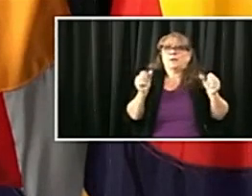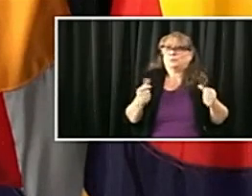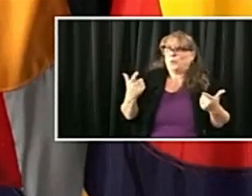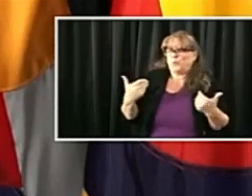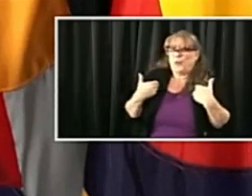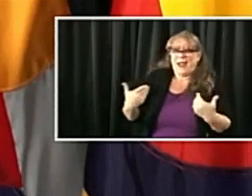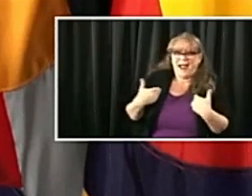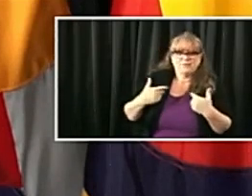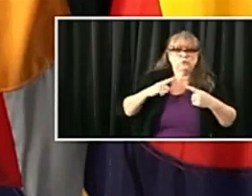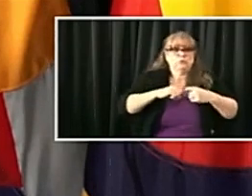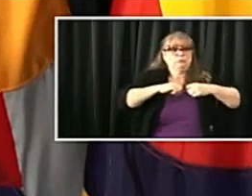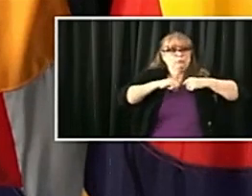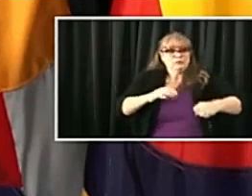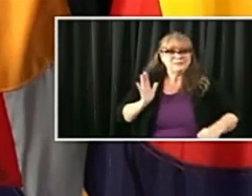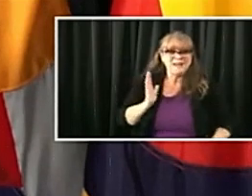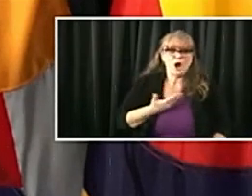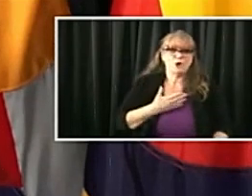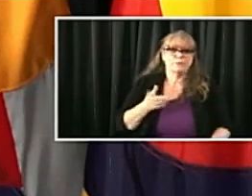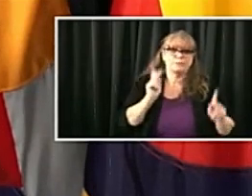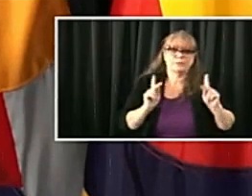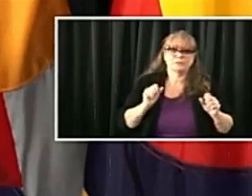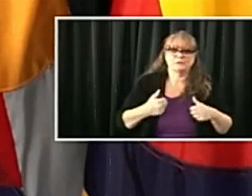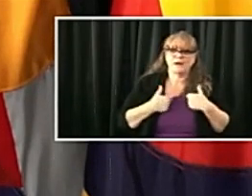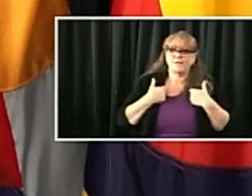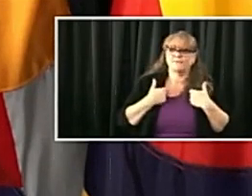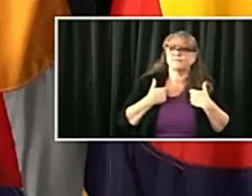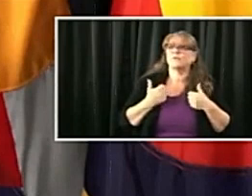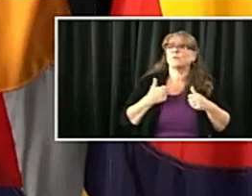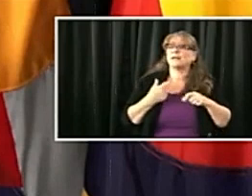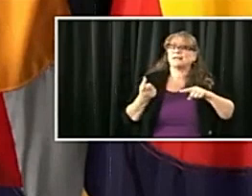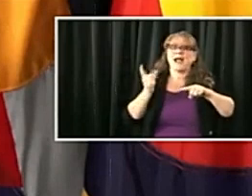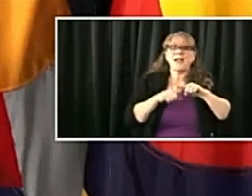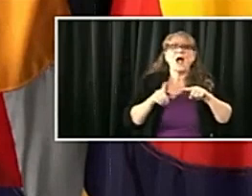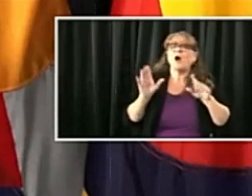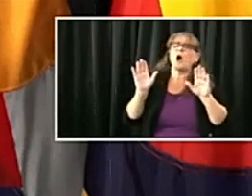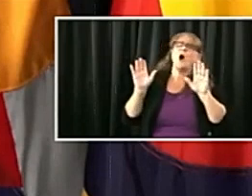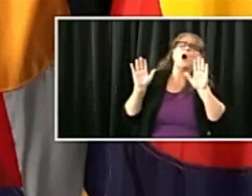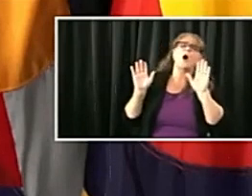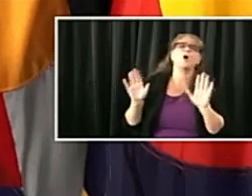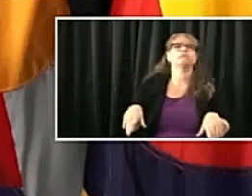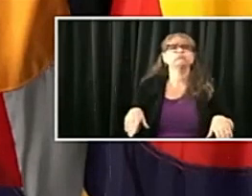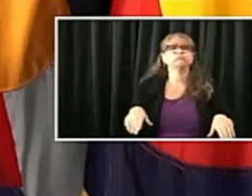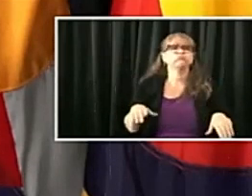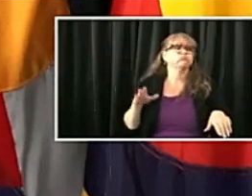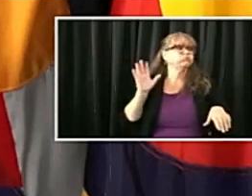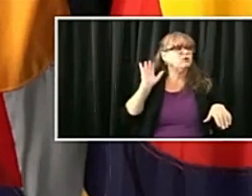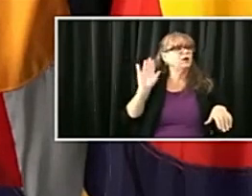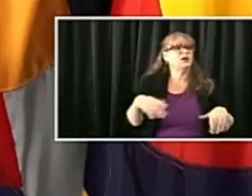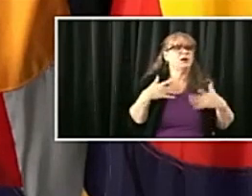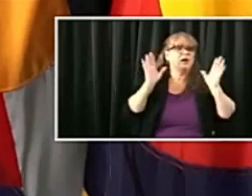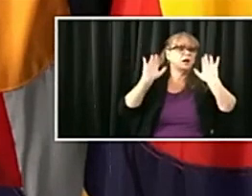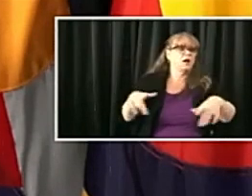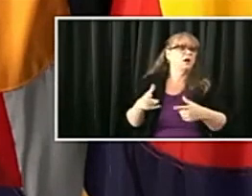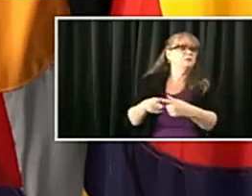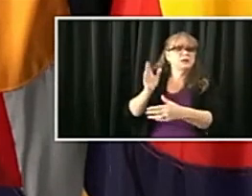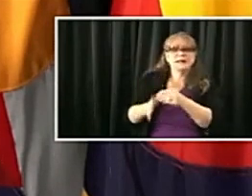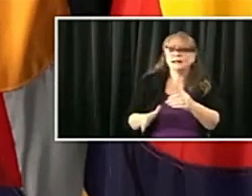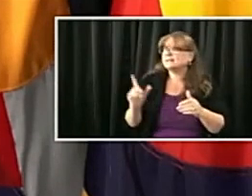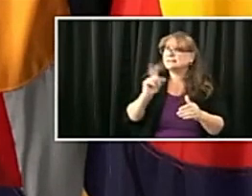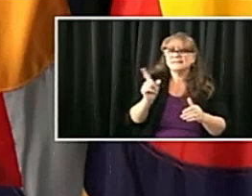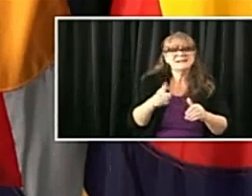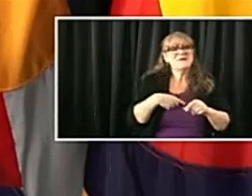We really can't let up now. We're here in mile 23 of the marathon, and we just have to make sure to finish it strong and double down